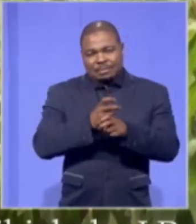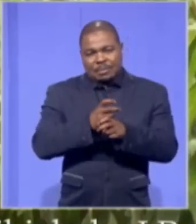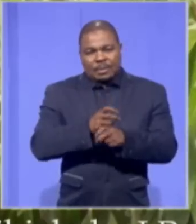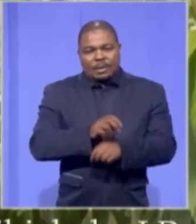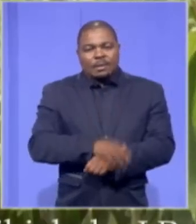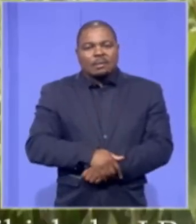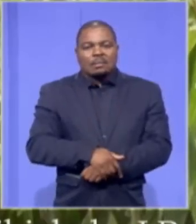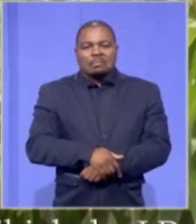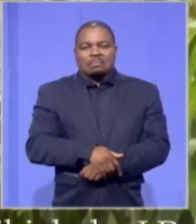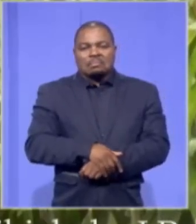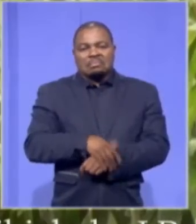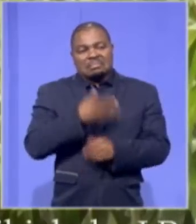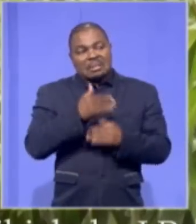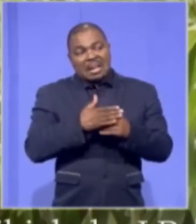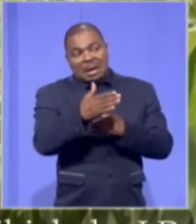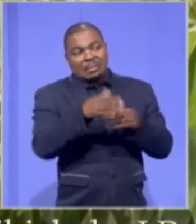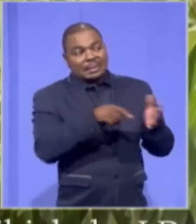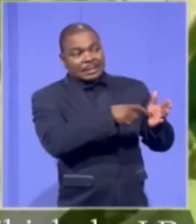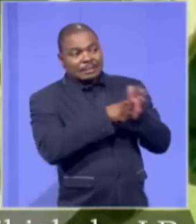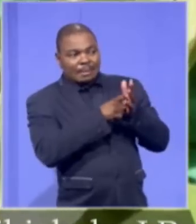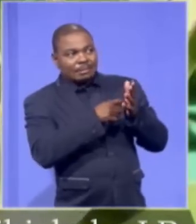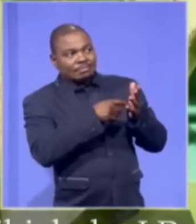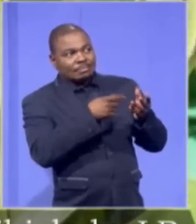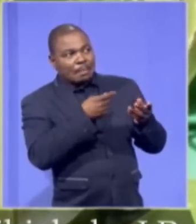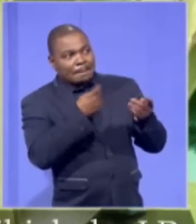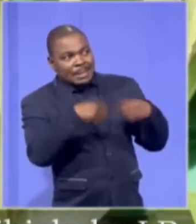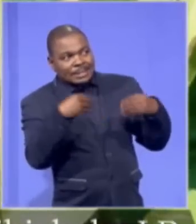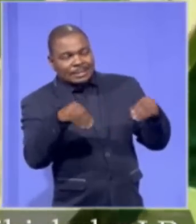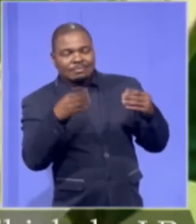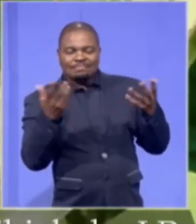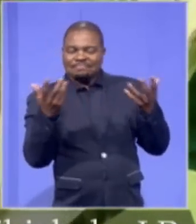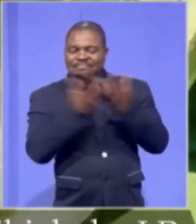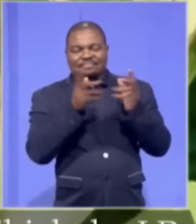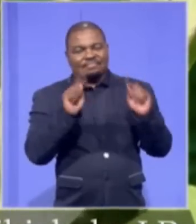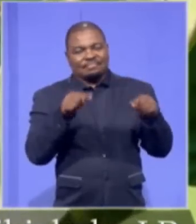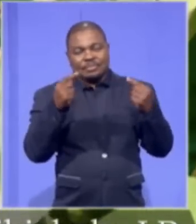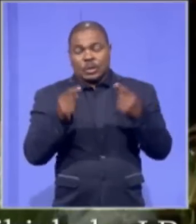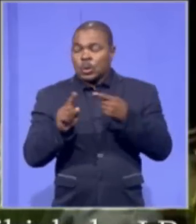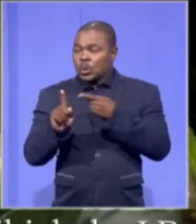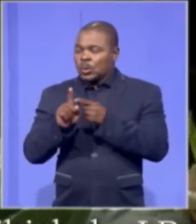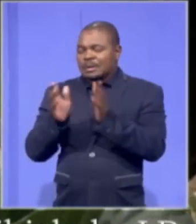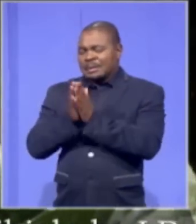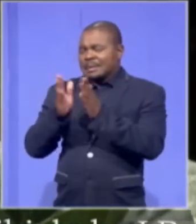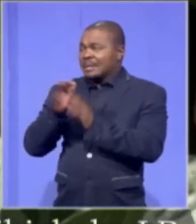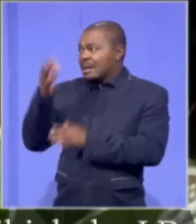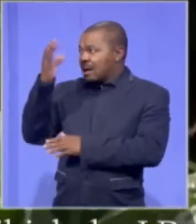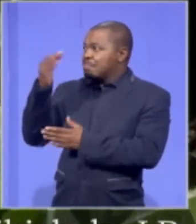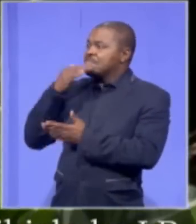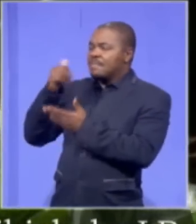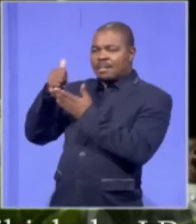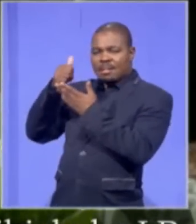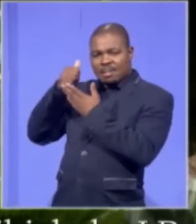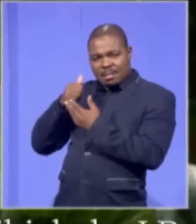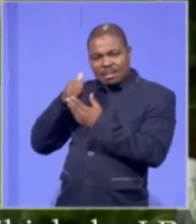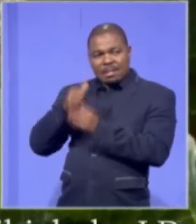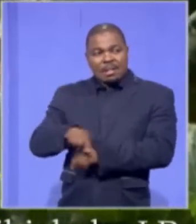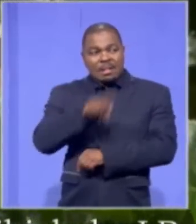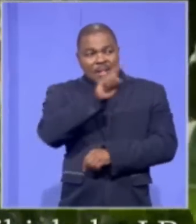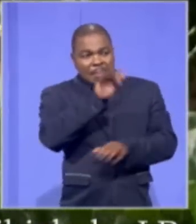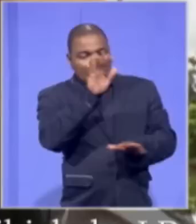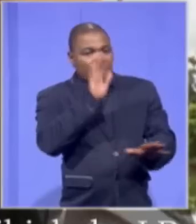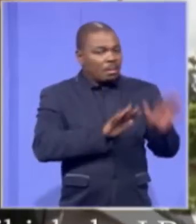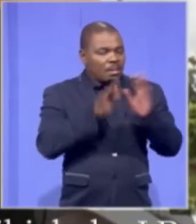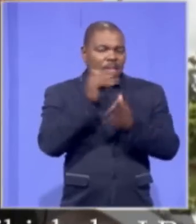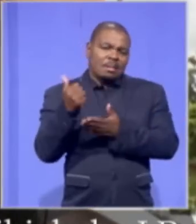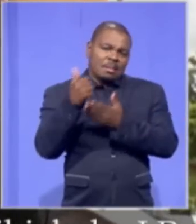re ka sa kgona go meet the demand ya market. Moshaga o ipiletša go mmušo go tsenya letsogo le go thuša balemi bao ba